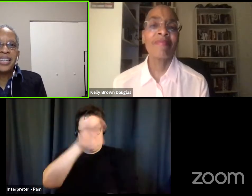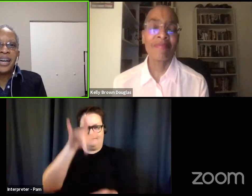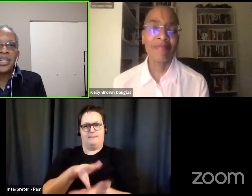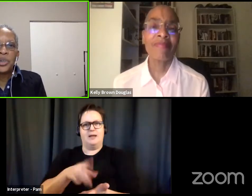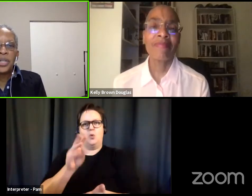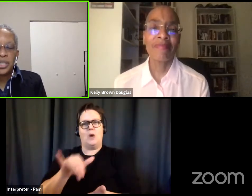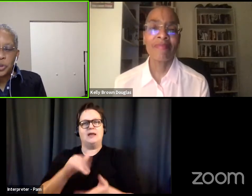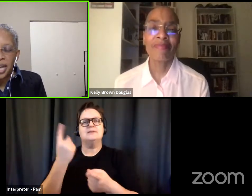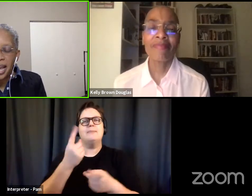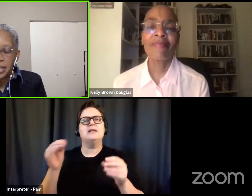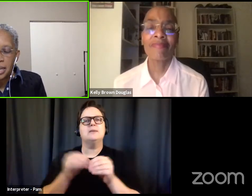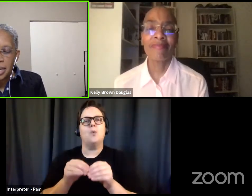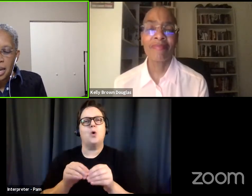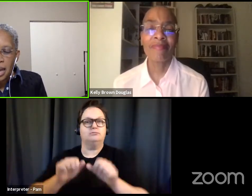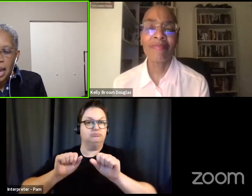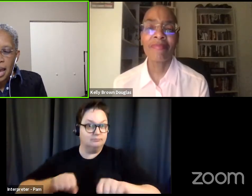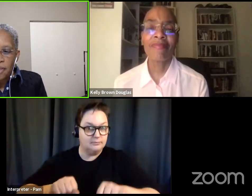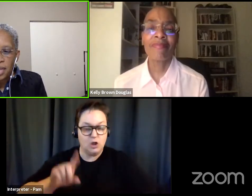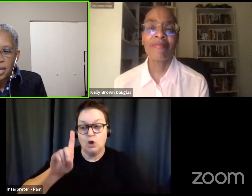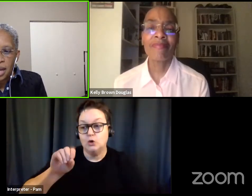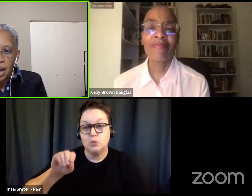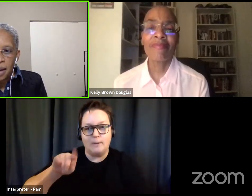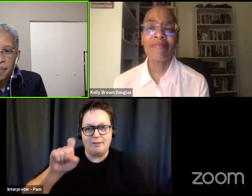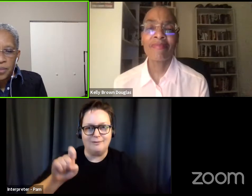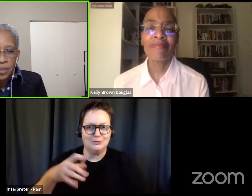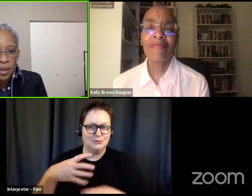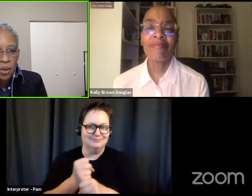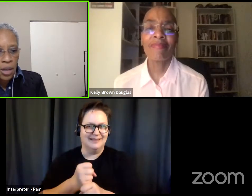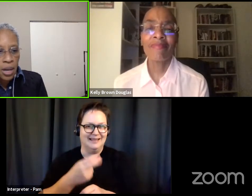in shorthand. And then,